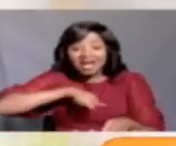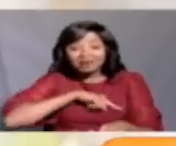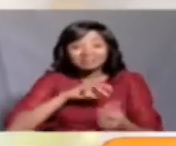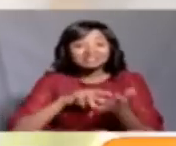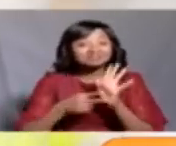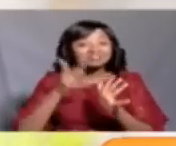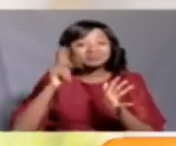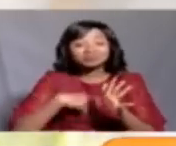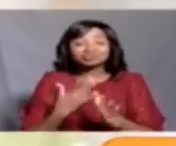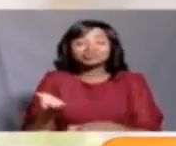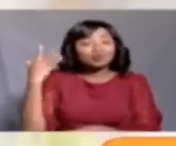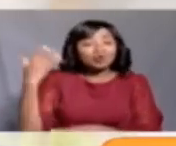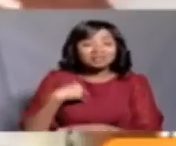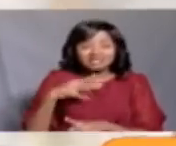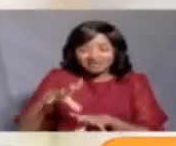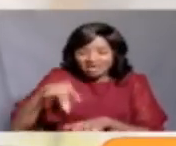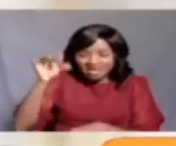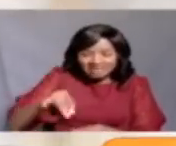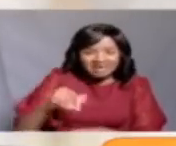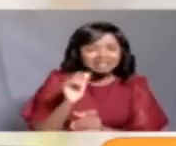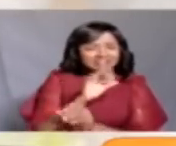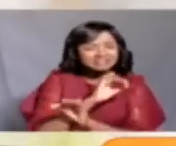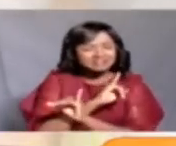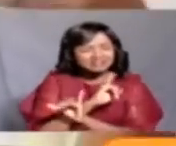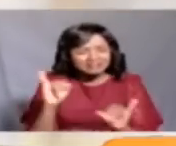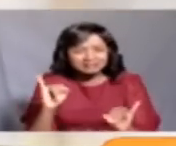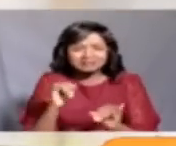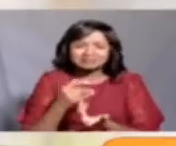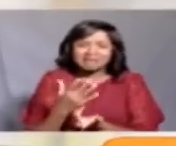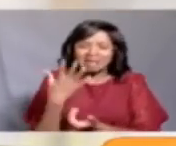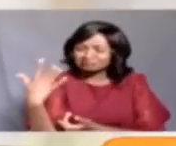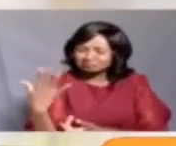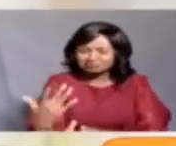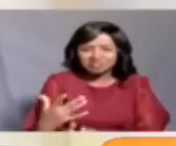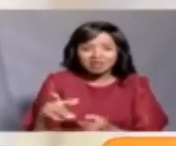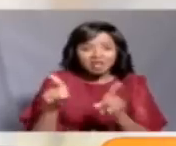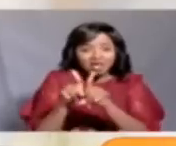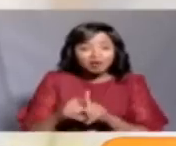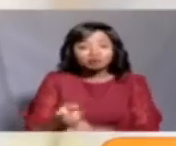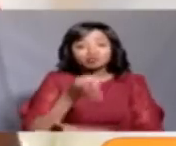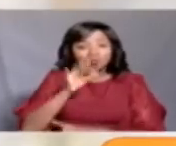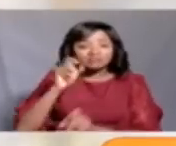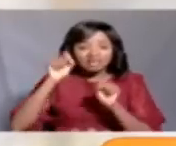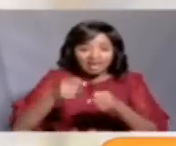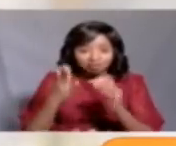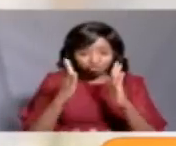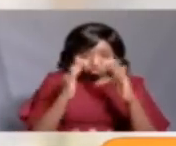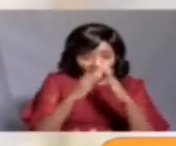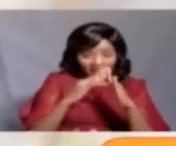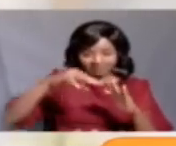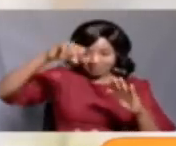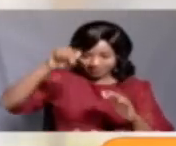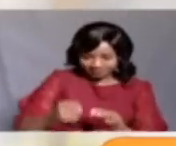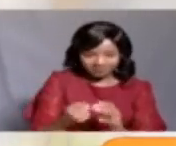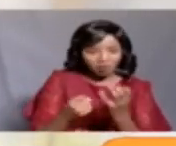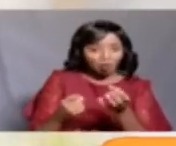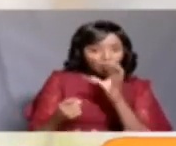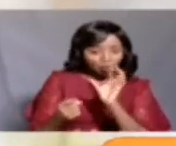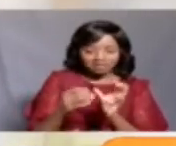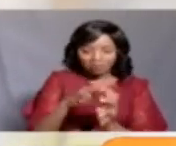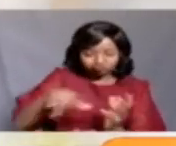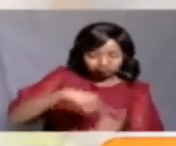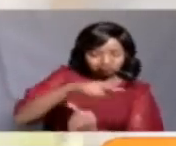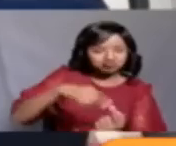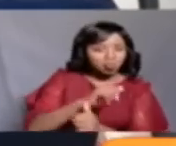green lawns throughout the year, you reduce your water intake if you take it back to flush toilets, so you cut down on your water intake by